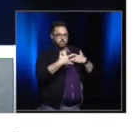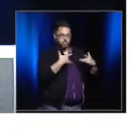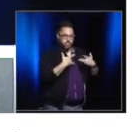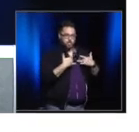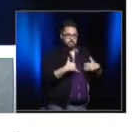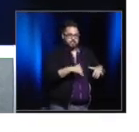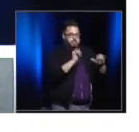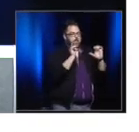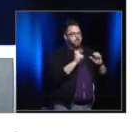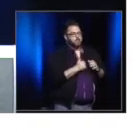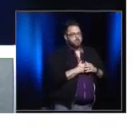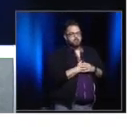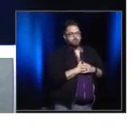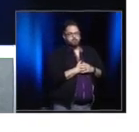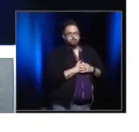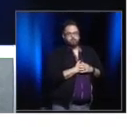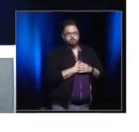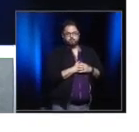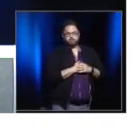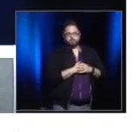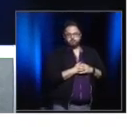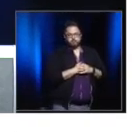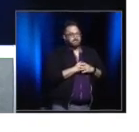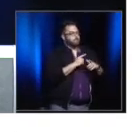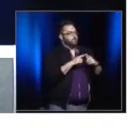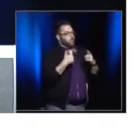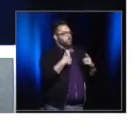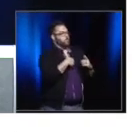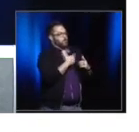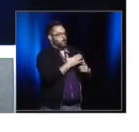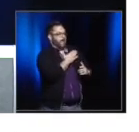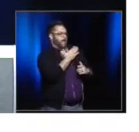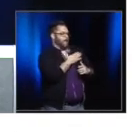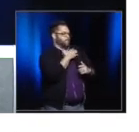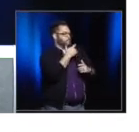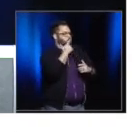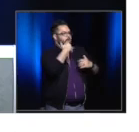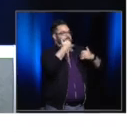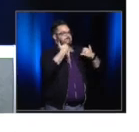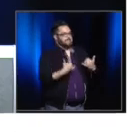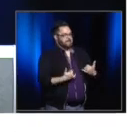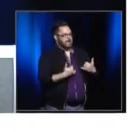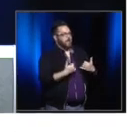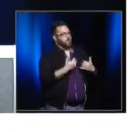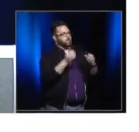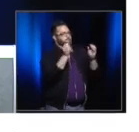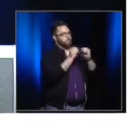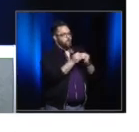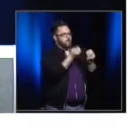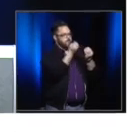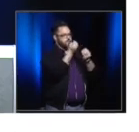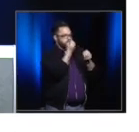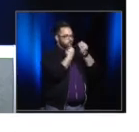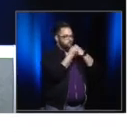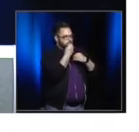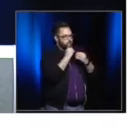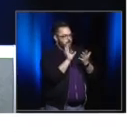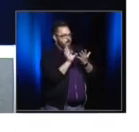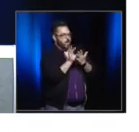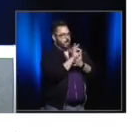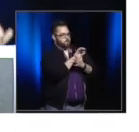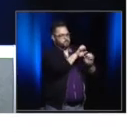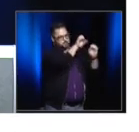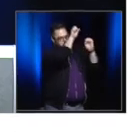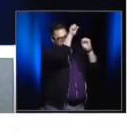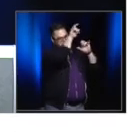we're really kind of I guess, in some ways happy for this diet plasticity, and hopefully the dolphins will make it if